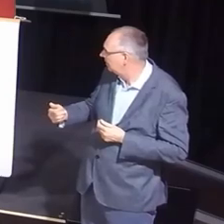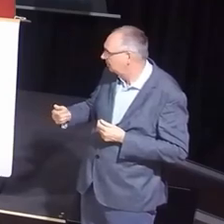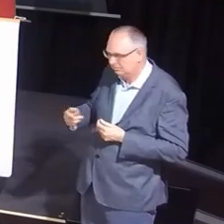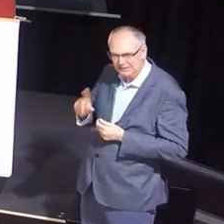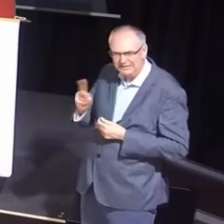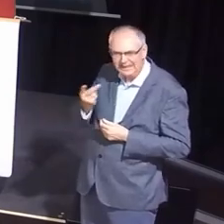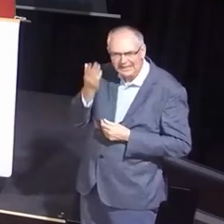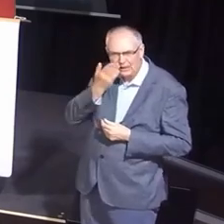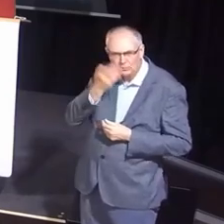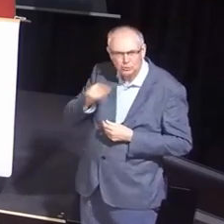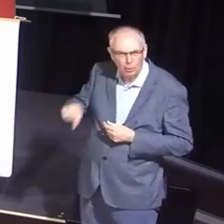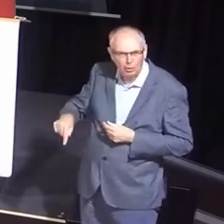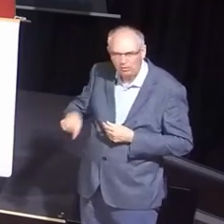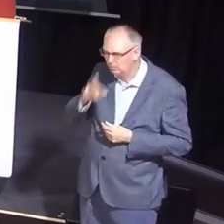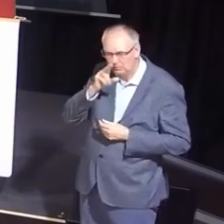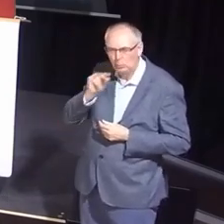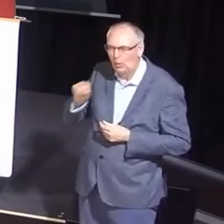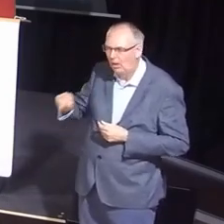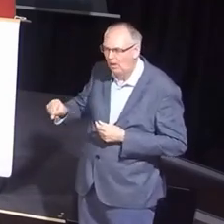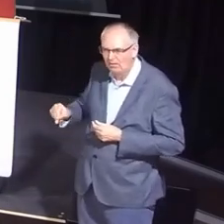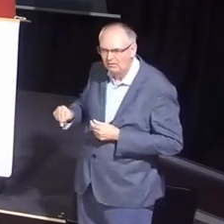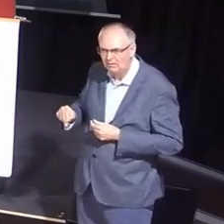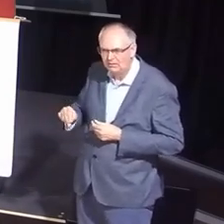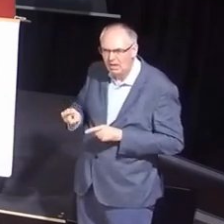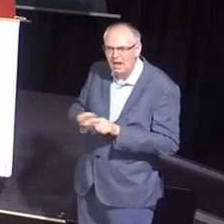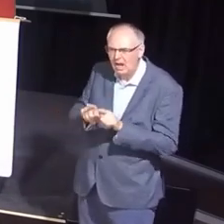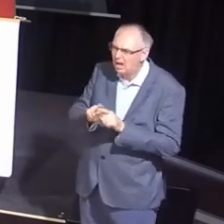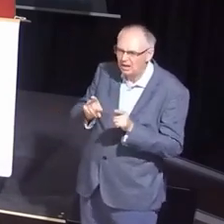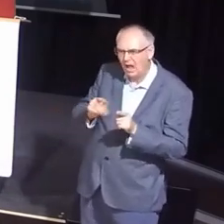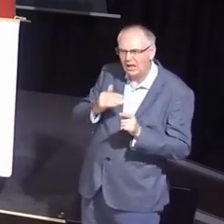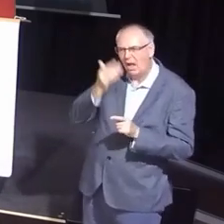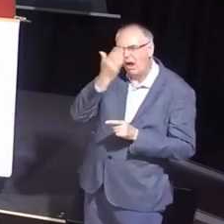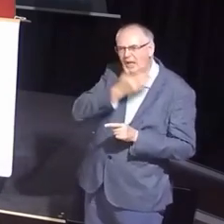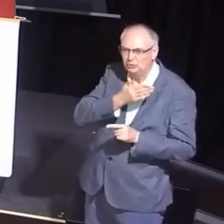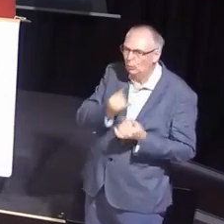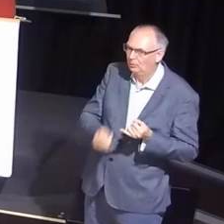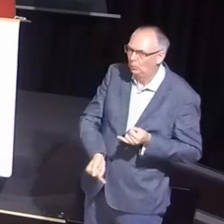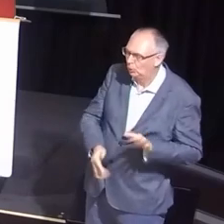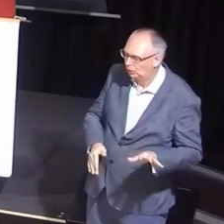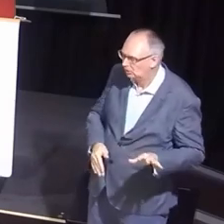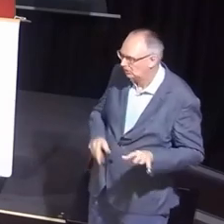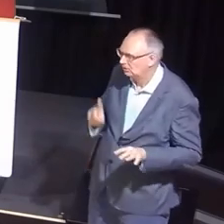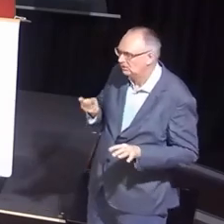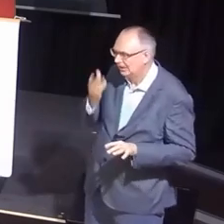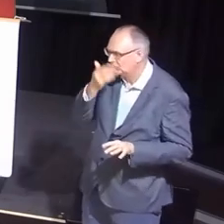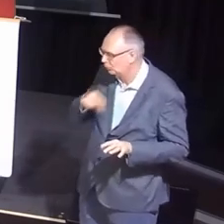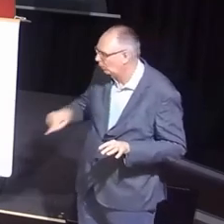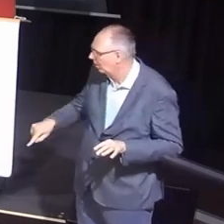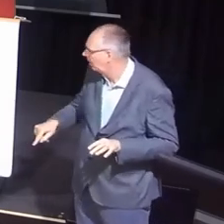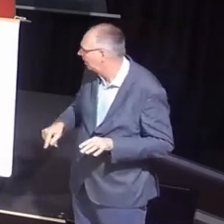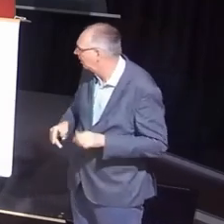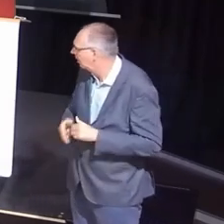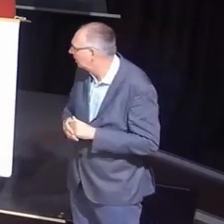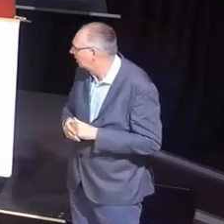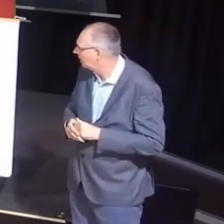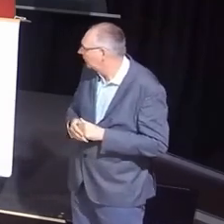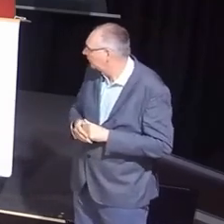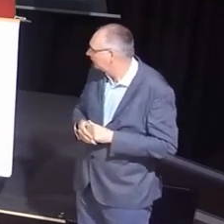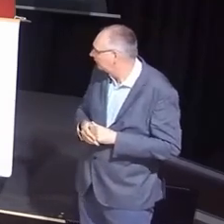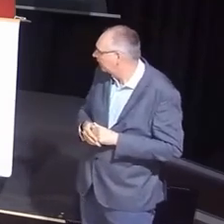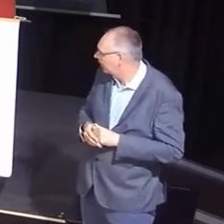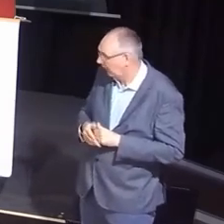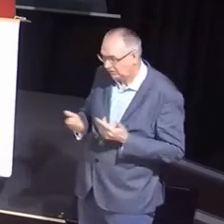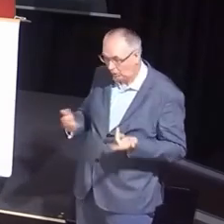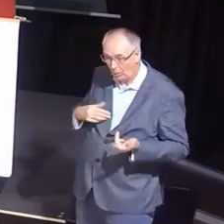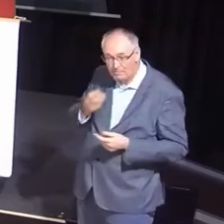is. It's like high school, but worse. Oh, okay. High school. All right. Also, distractibility. Oh, yeah. So when